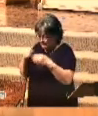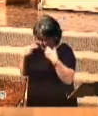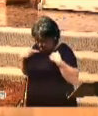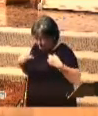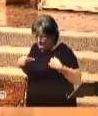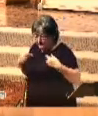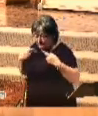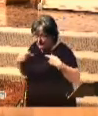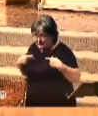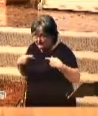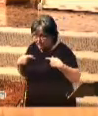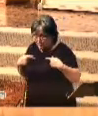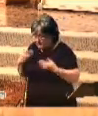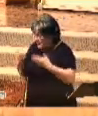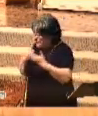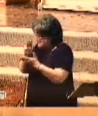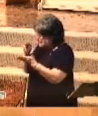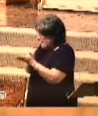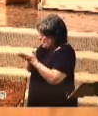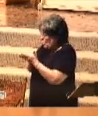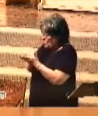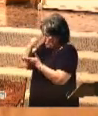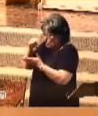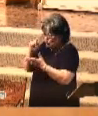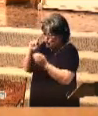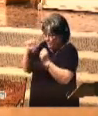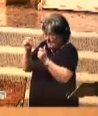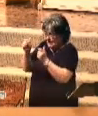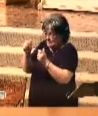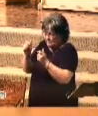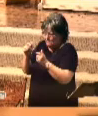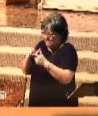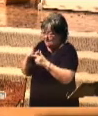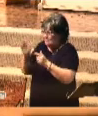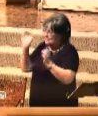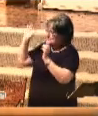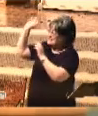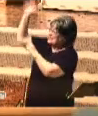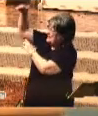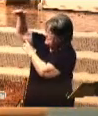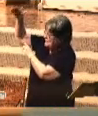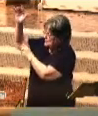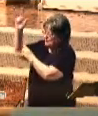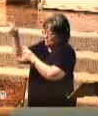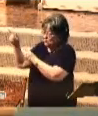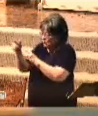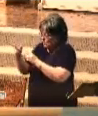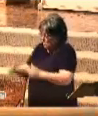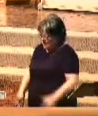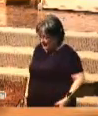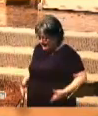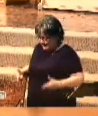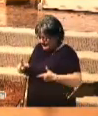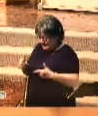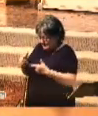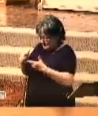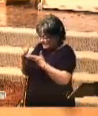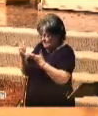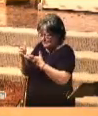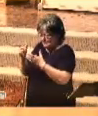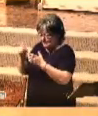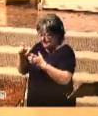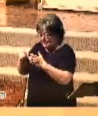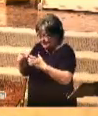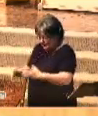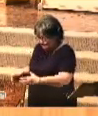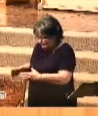because you're so fast and things like that. But as far as slam dunking, your legs have to be about that big around to